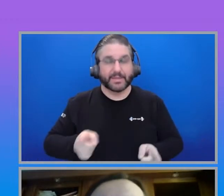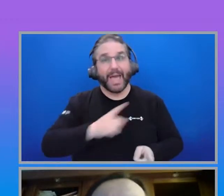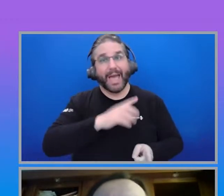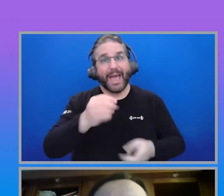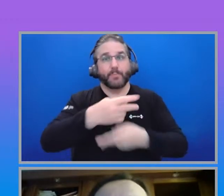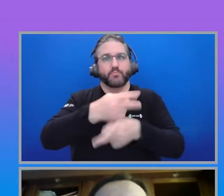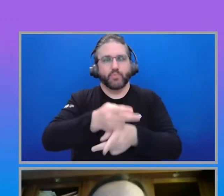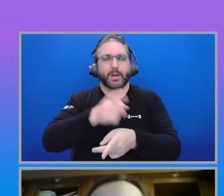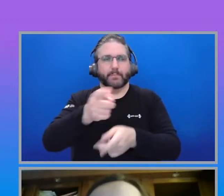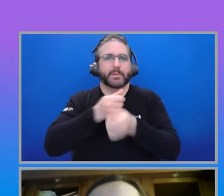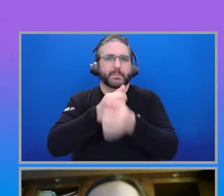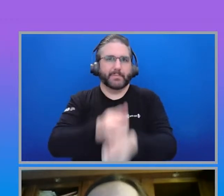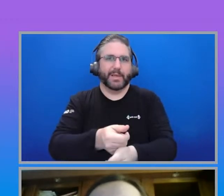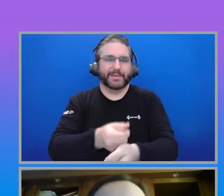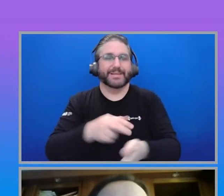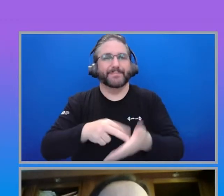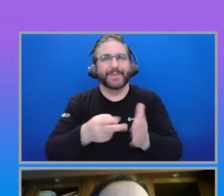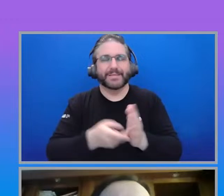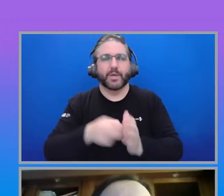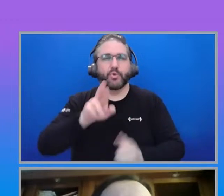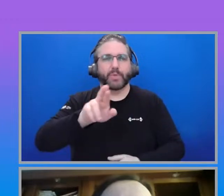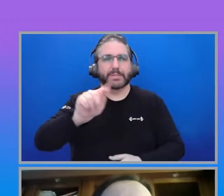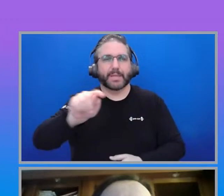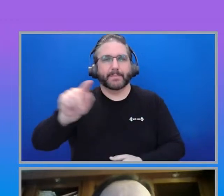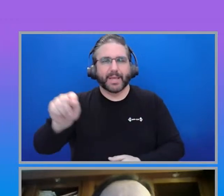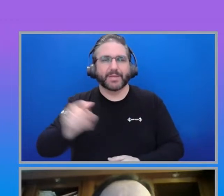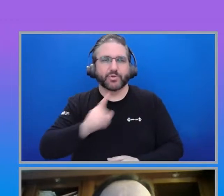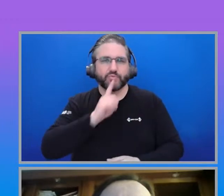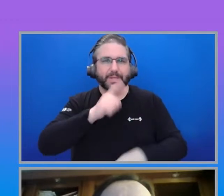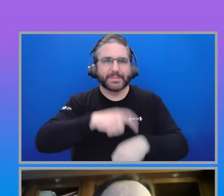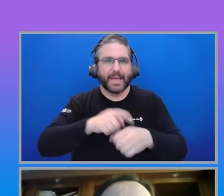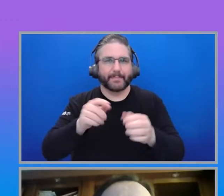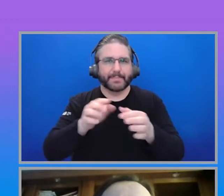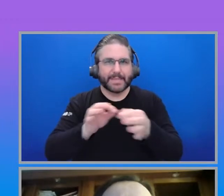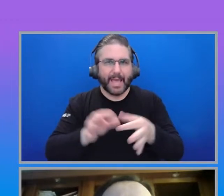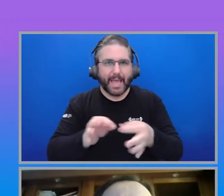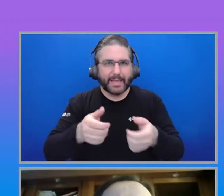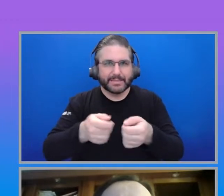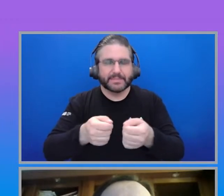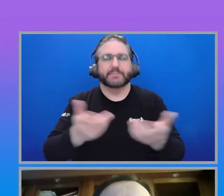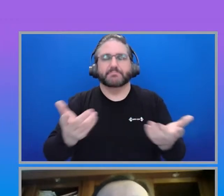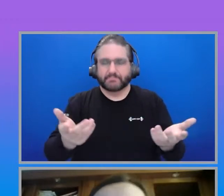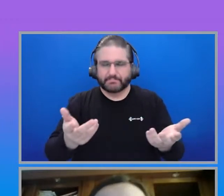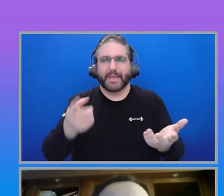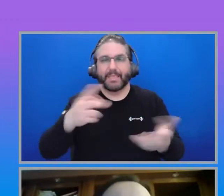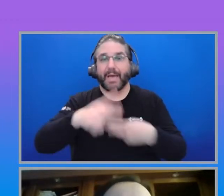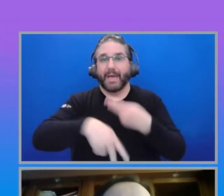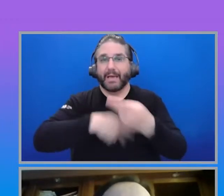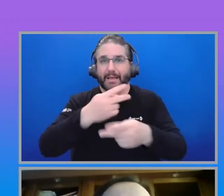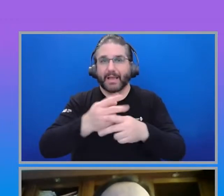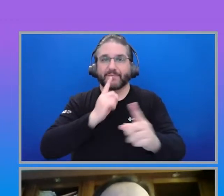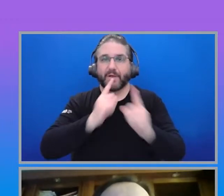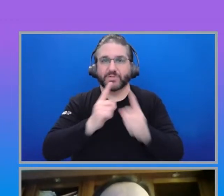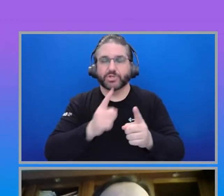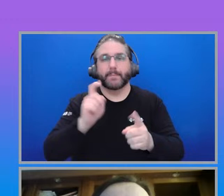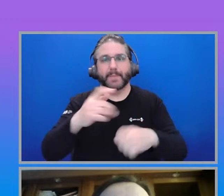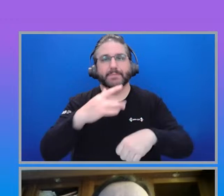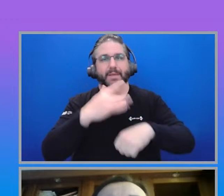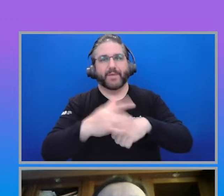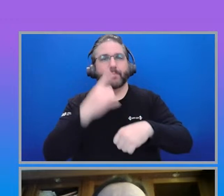Basically, real-time text, total conversation would be available for emergency